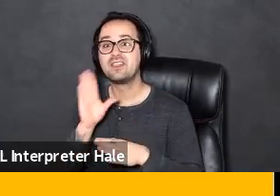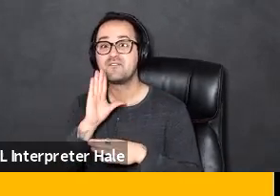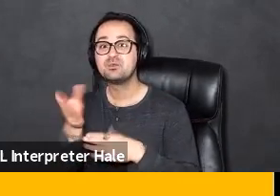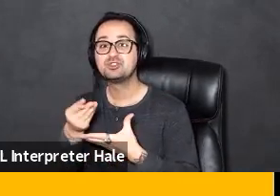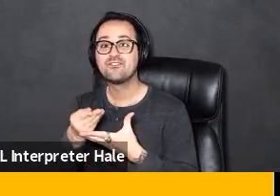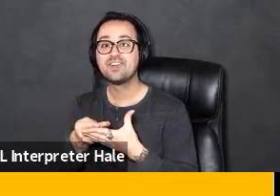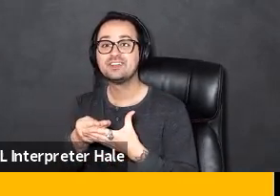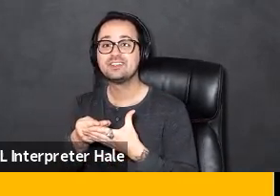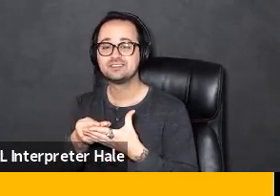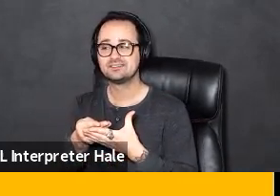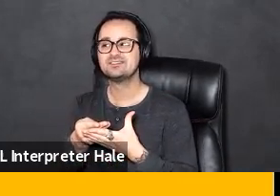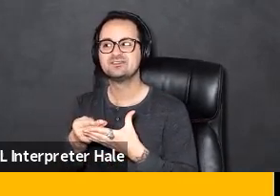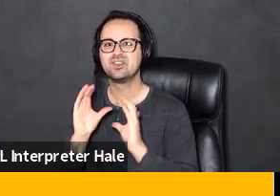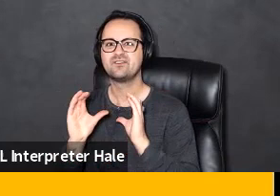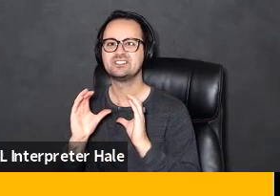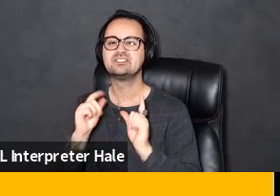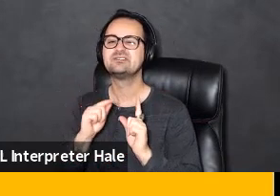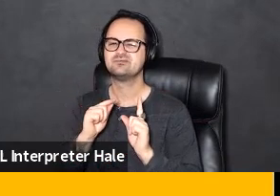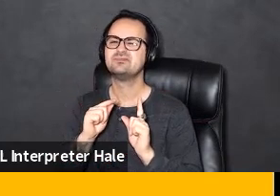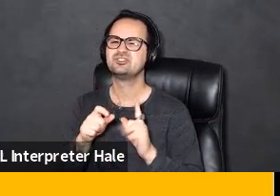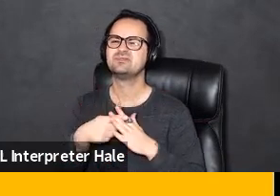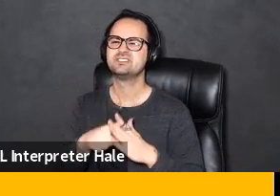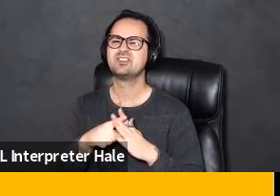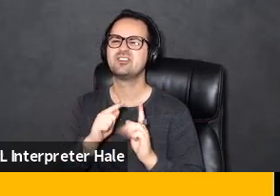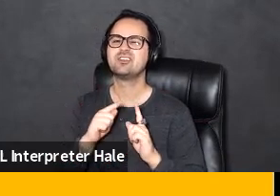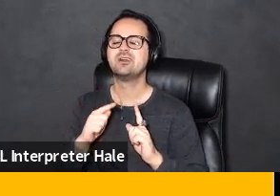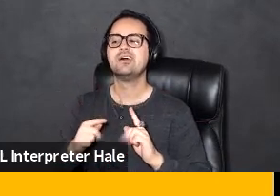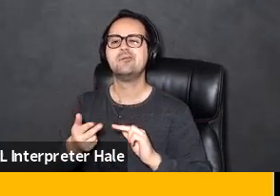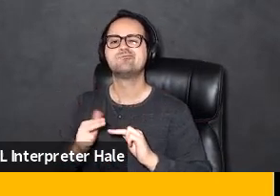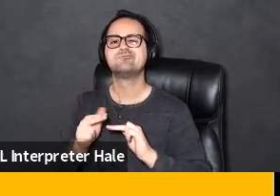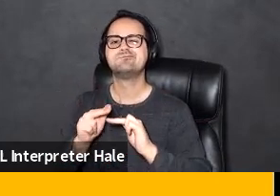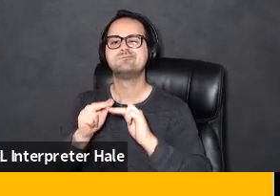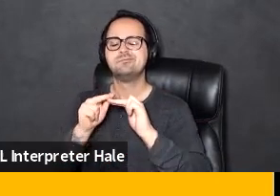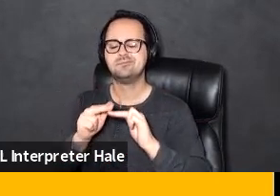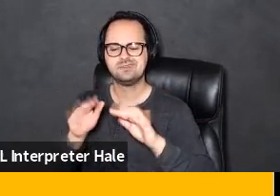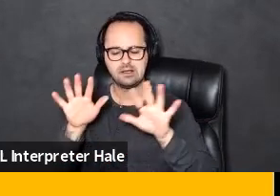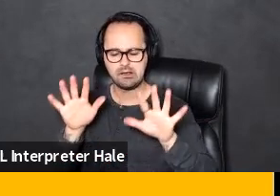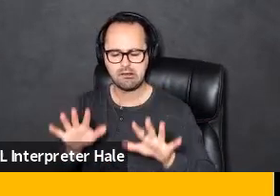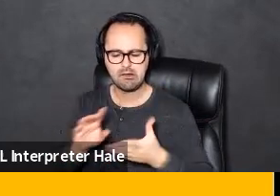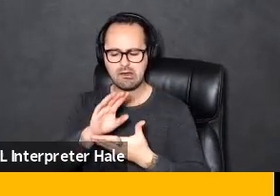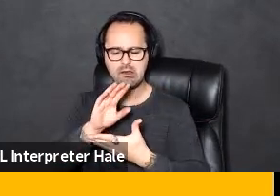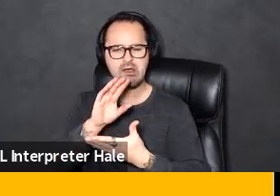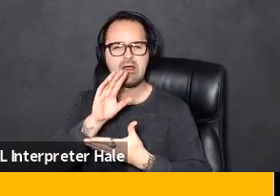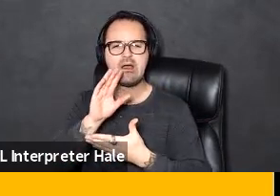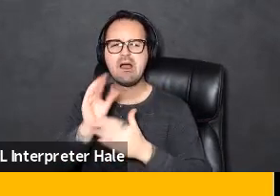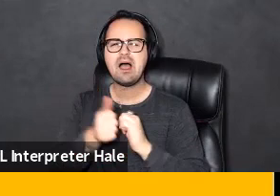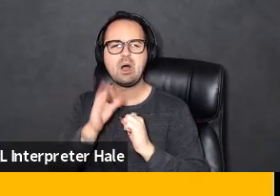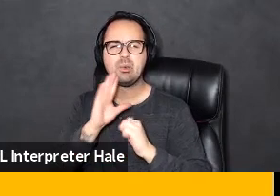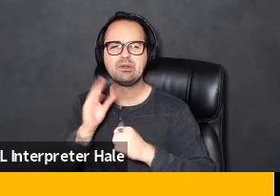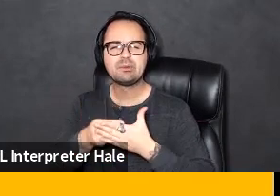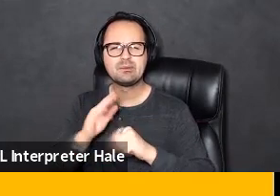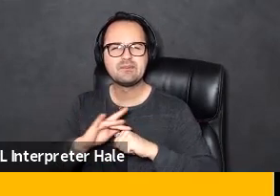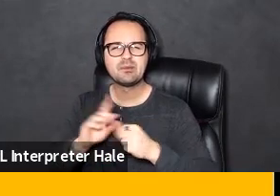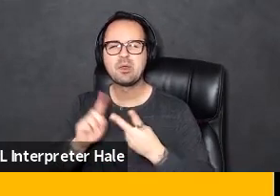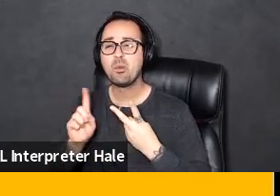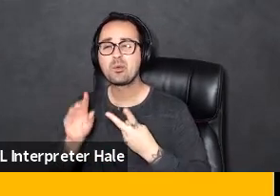funding conversation, that's where you should start building that outline. How are we gonna have the money available? Where is it gonna be? How